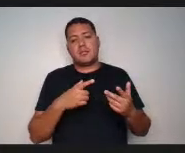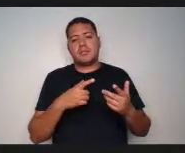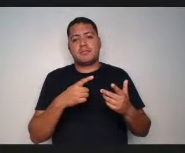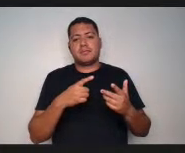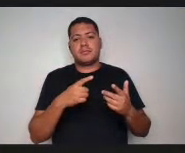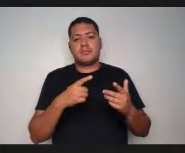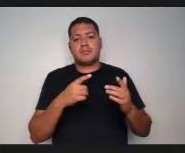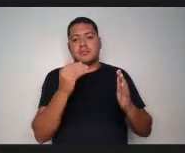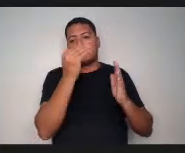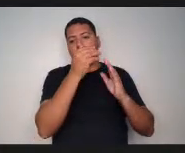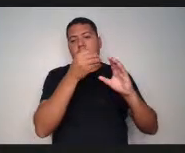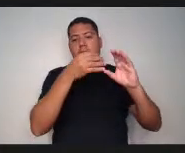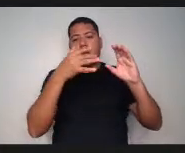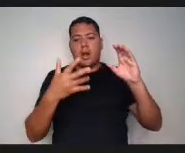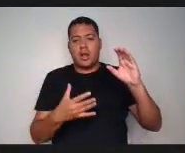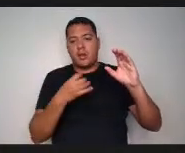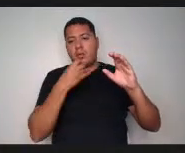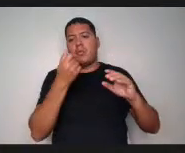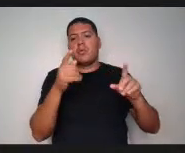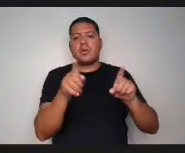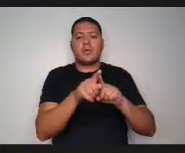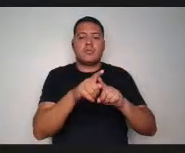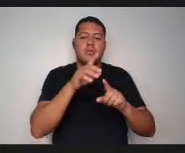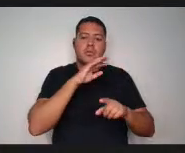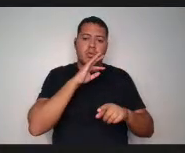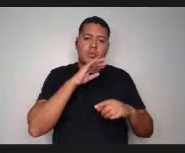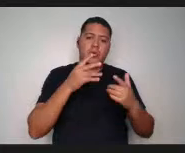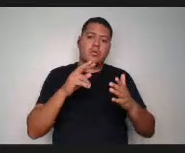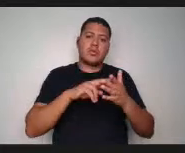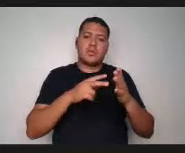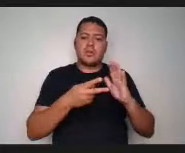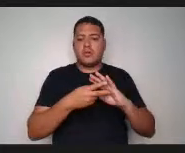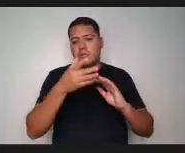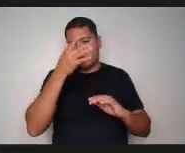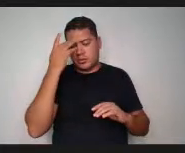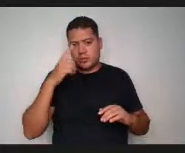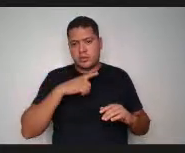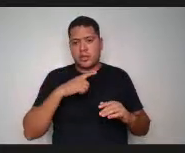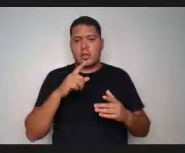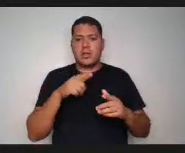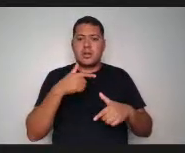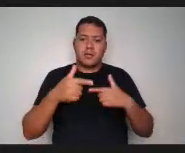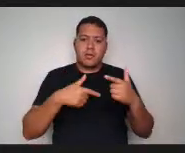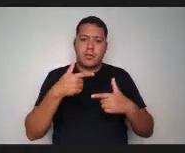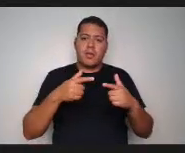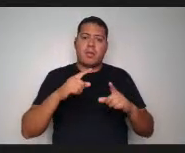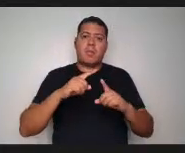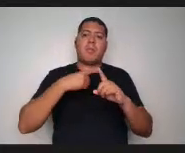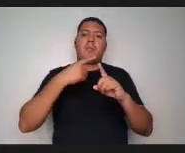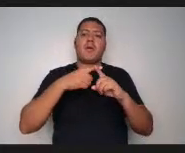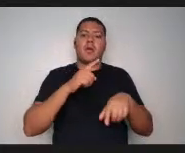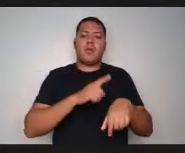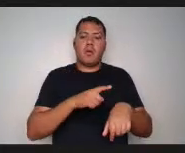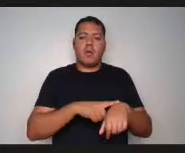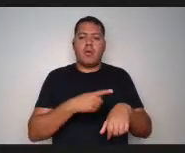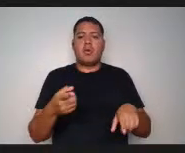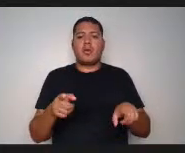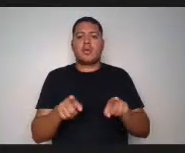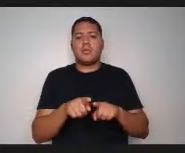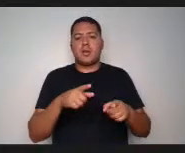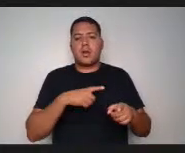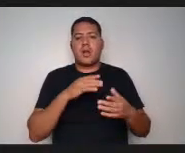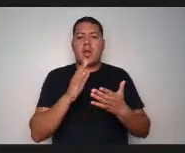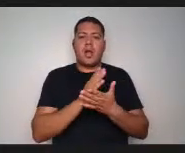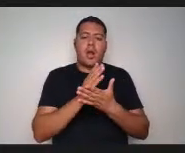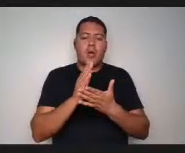hours. It's meaning that work is slipping over into their home lives, into their private lives. Work hours